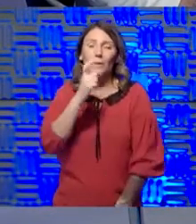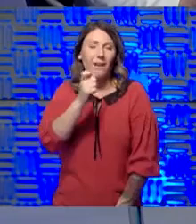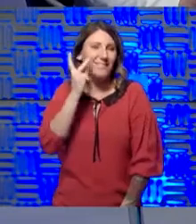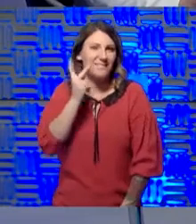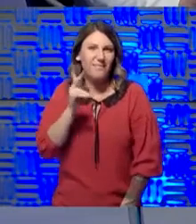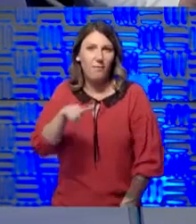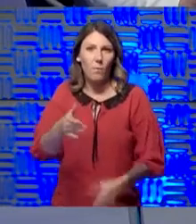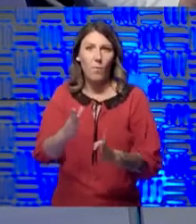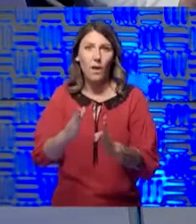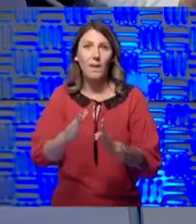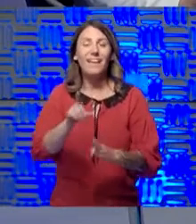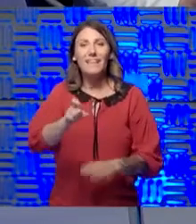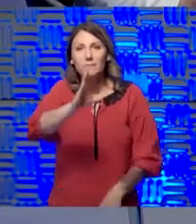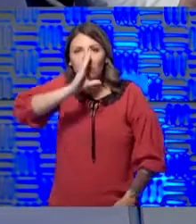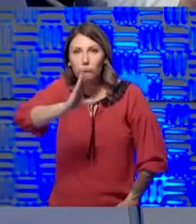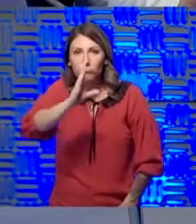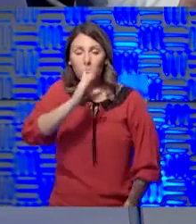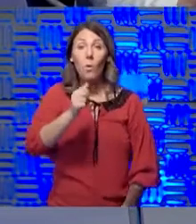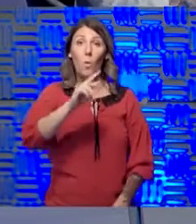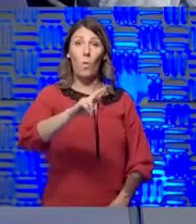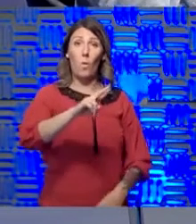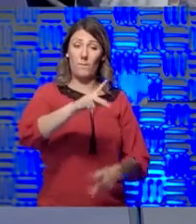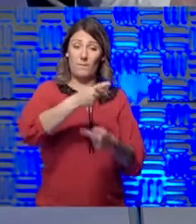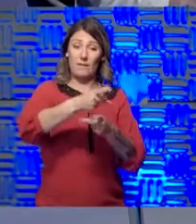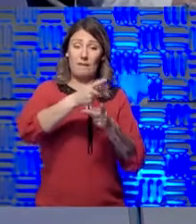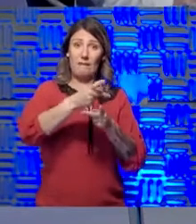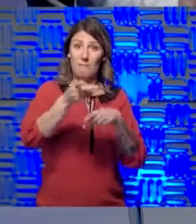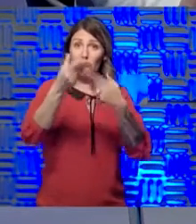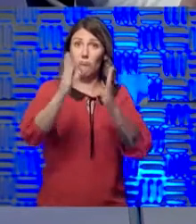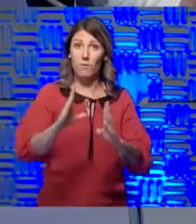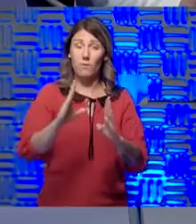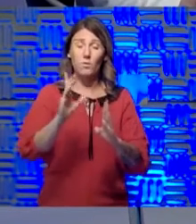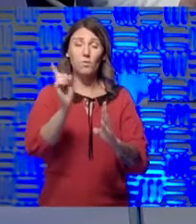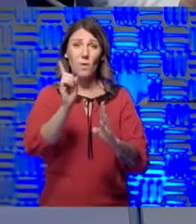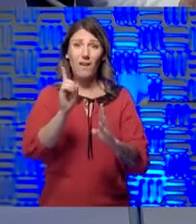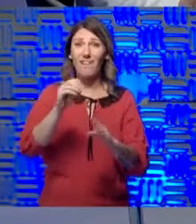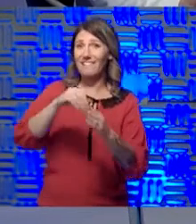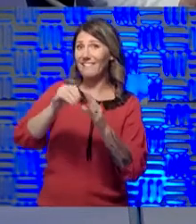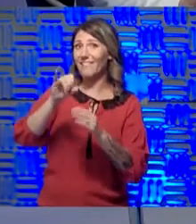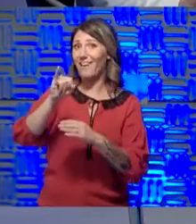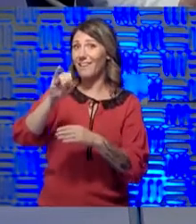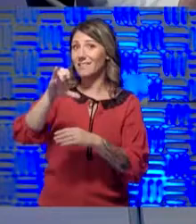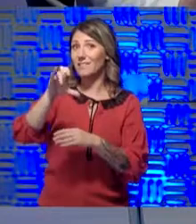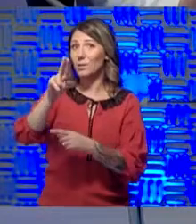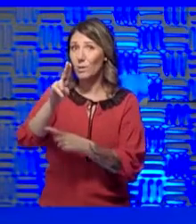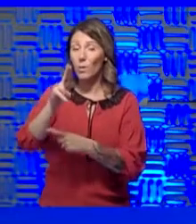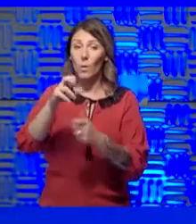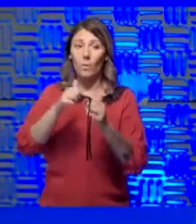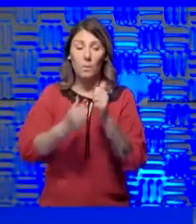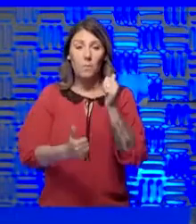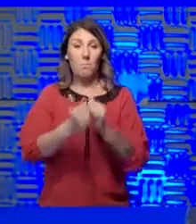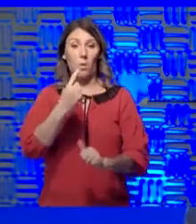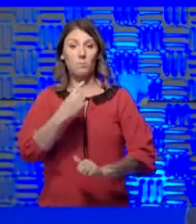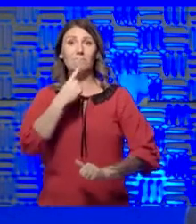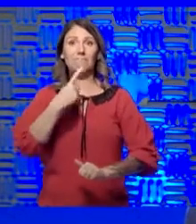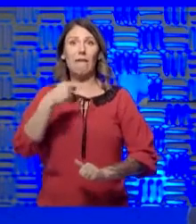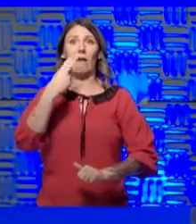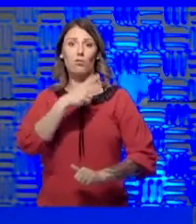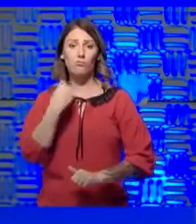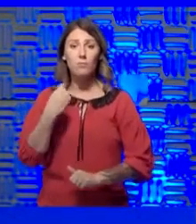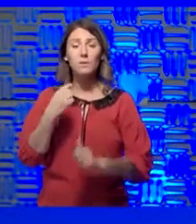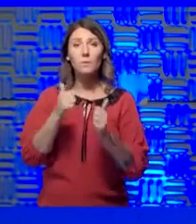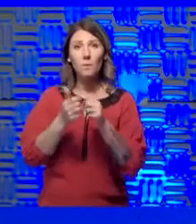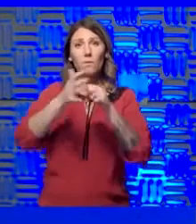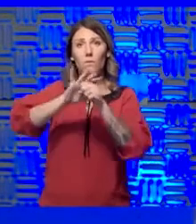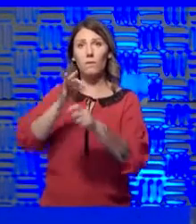direct transmission. Or our caregivers in the ICU, where we have our most critically ill patients with COVID-19, when they aren't, or haven't been